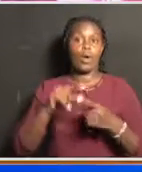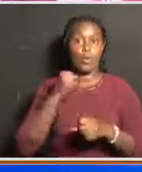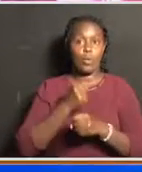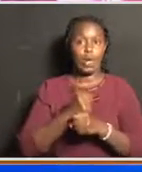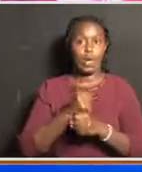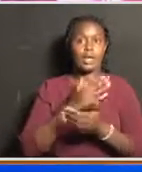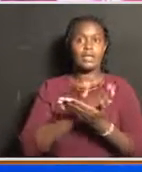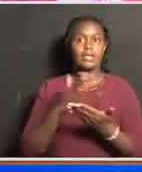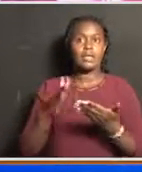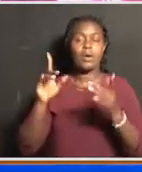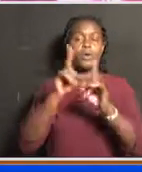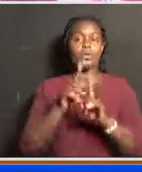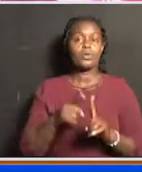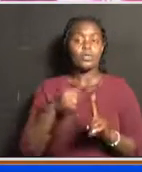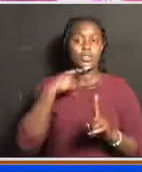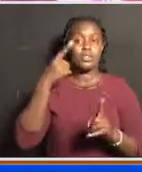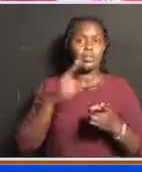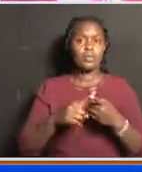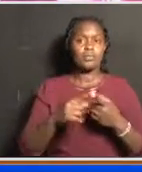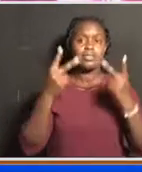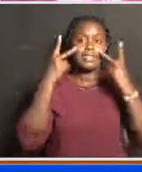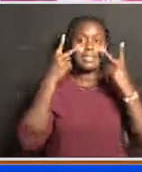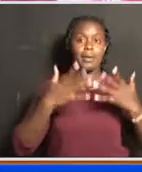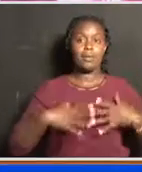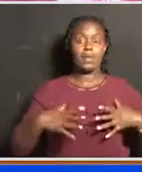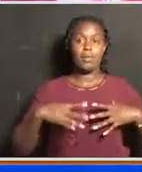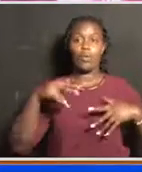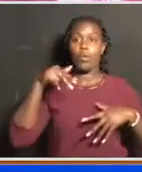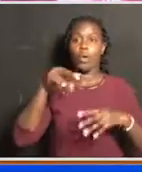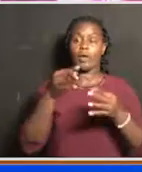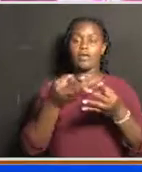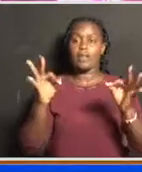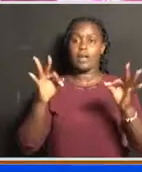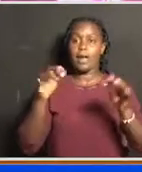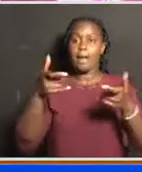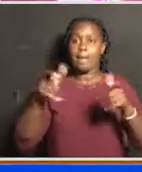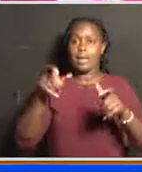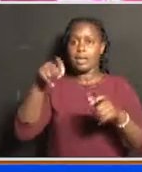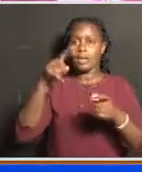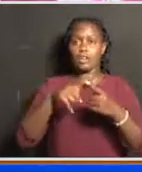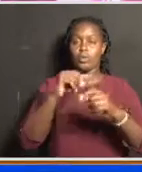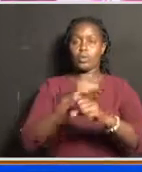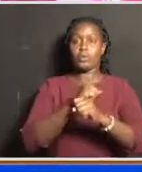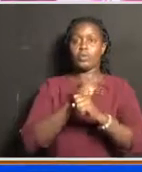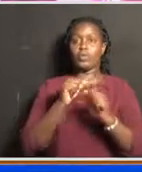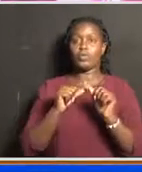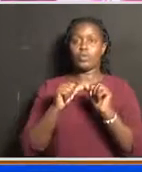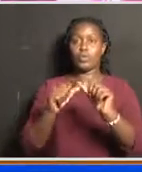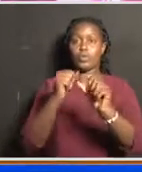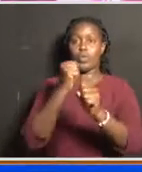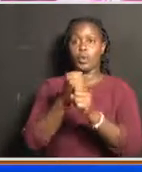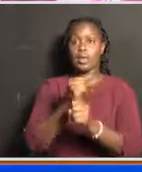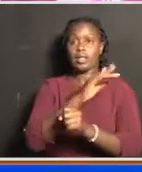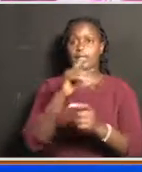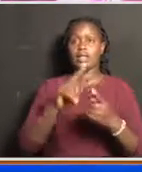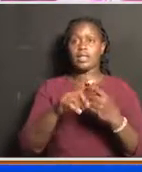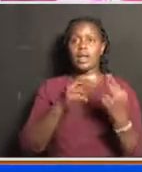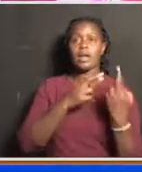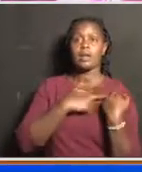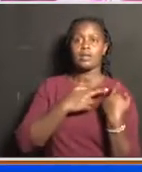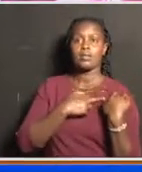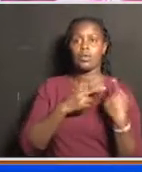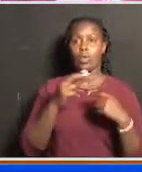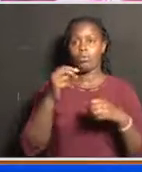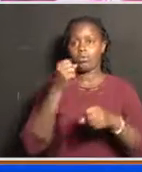see non-perpetrators walking free. The media needs to be protected from such attacks to continue performing its critical role in